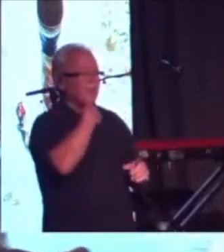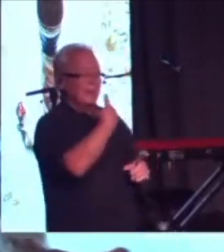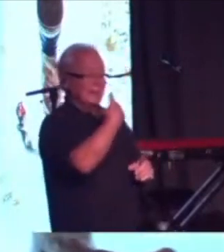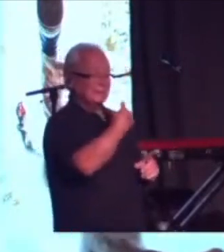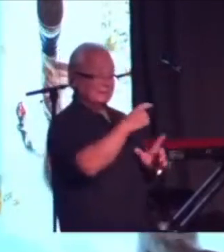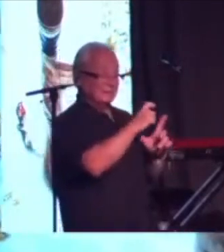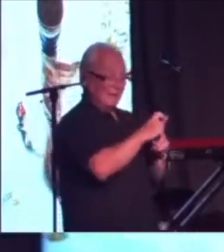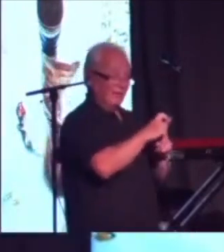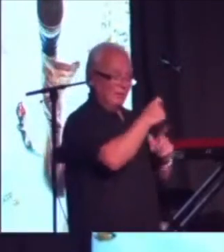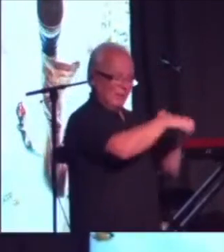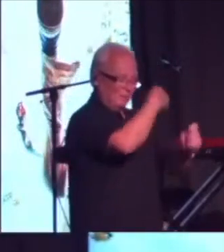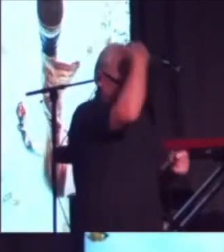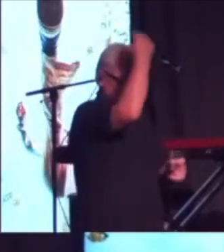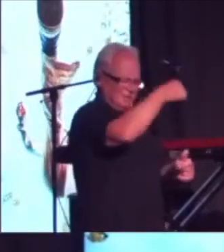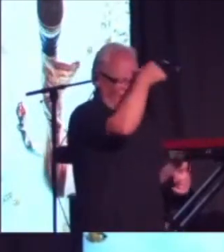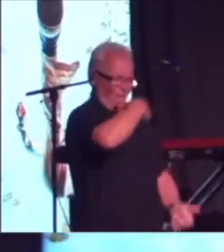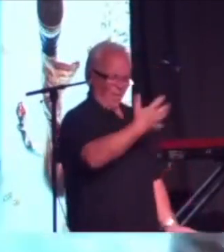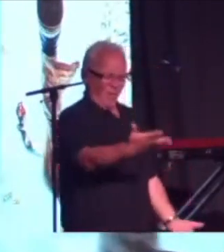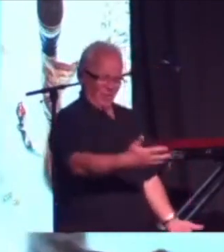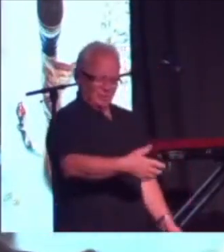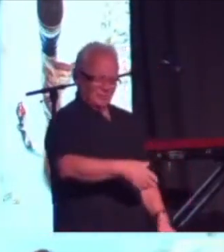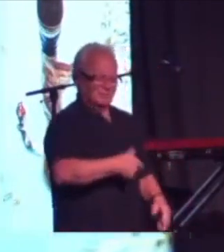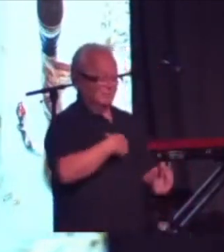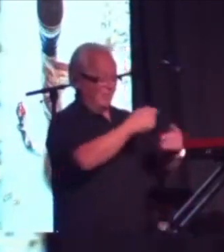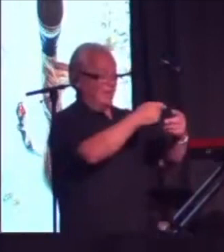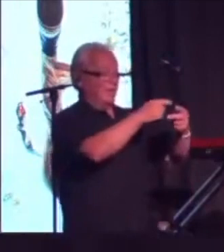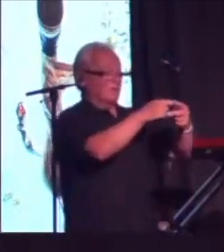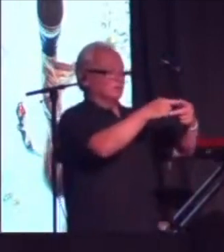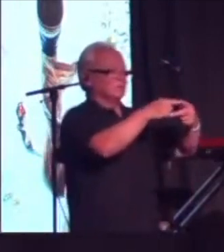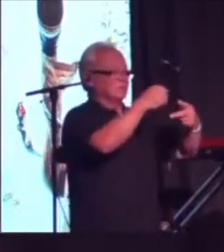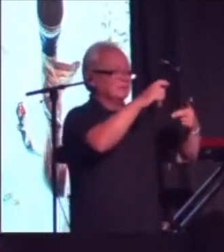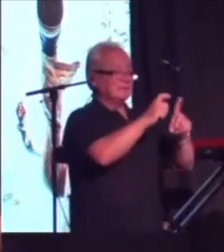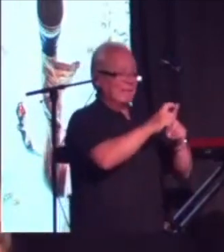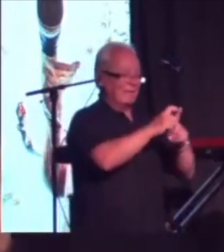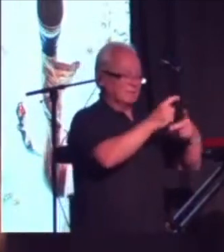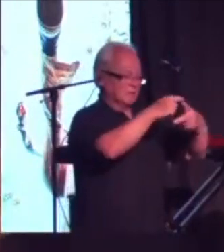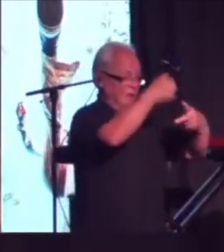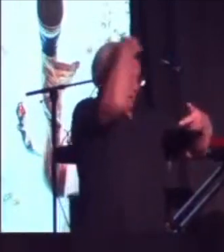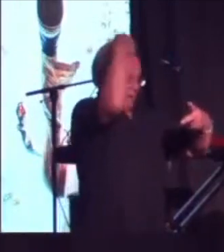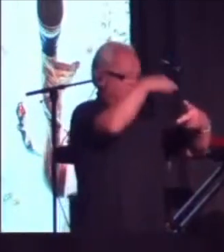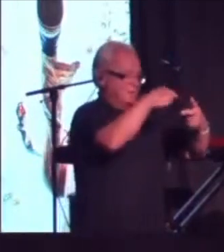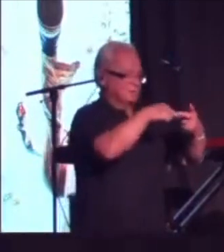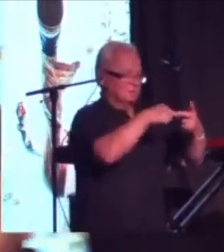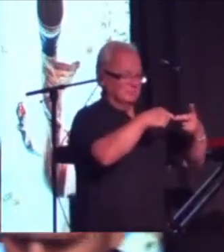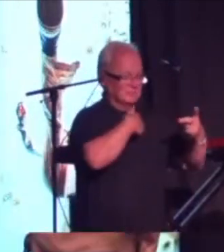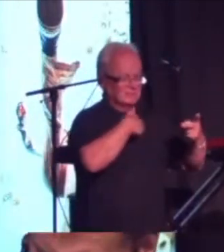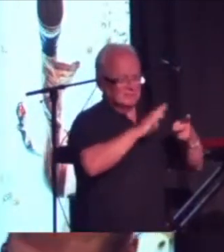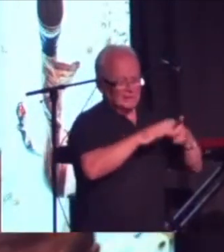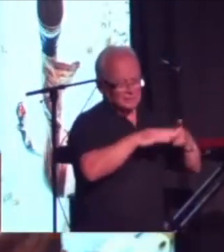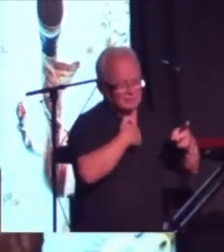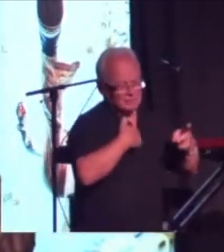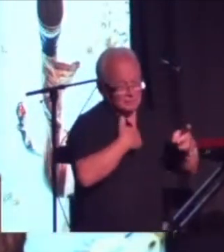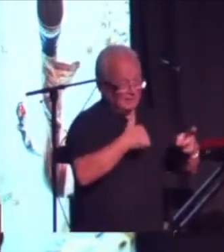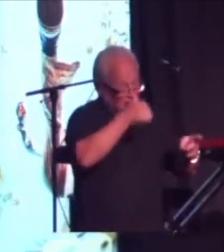in spite of the fact that he knew he probably was going to have to play second fiddle, and in spite of the fact that he knew he was going to have to get in line and he knew he was going to have to live